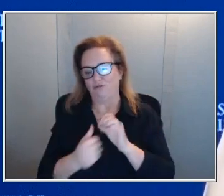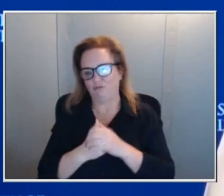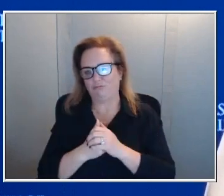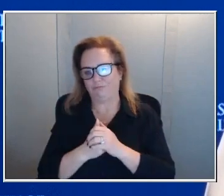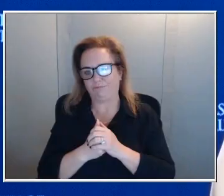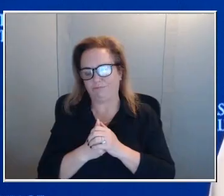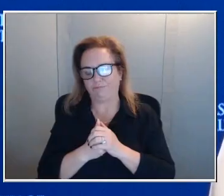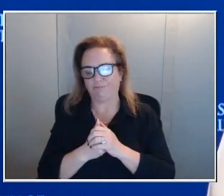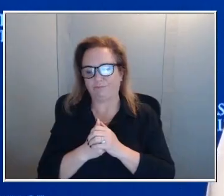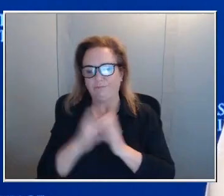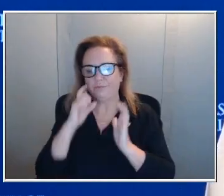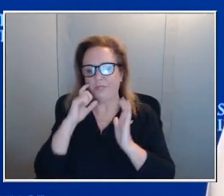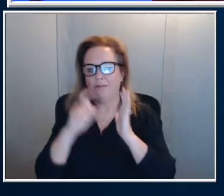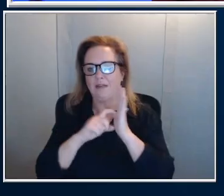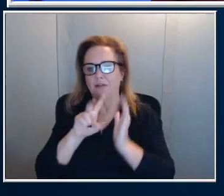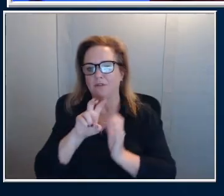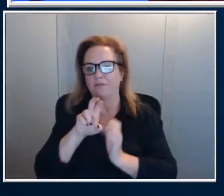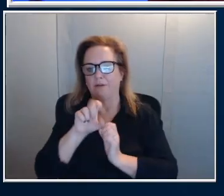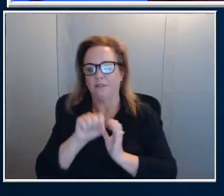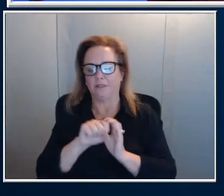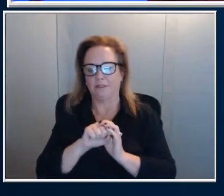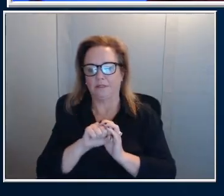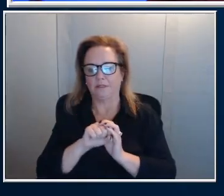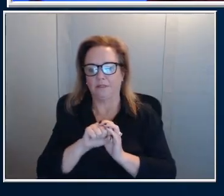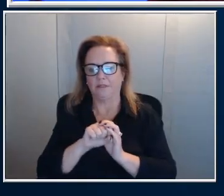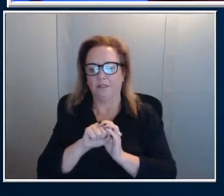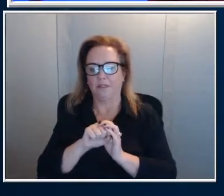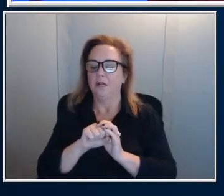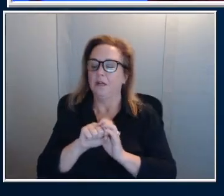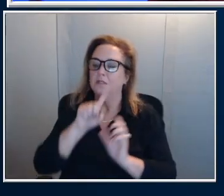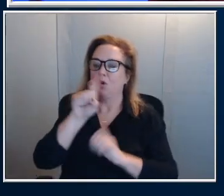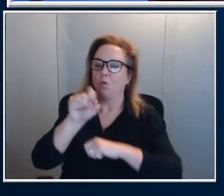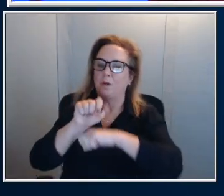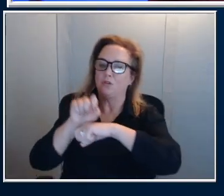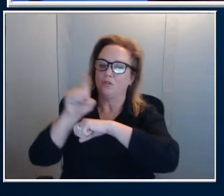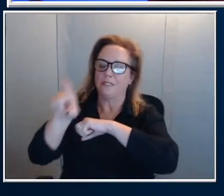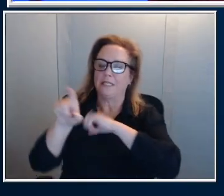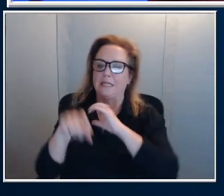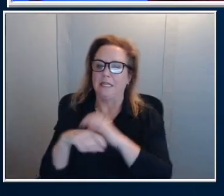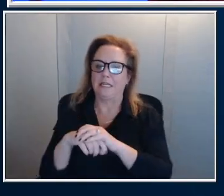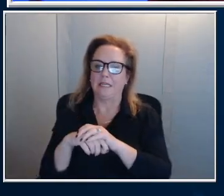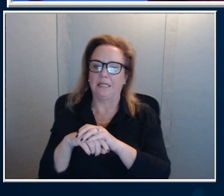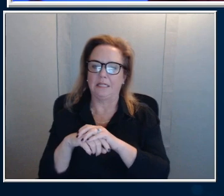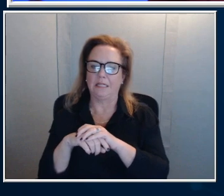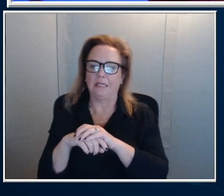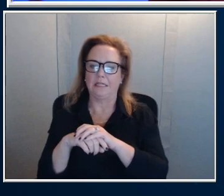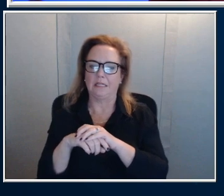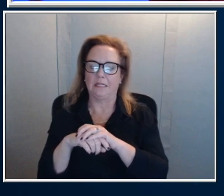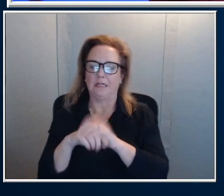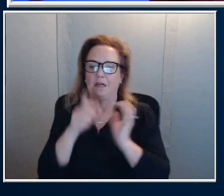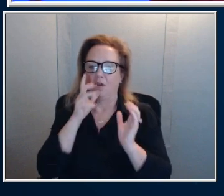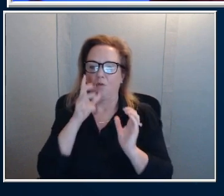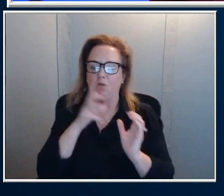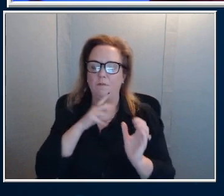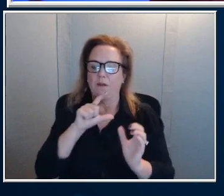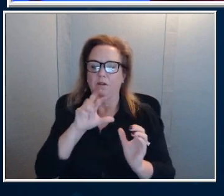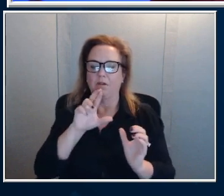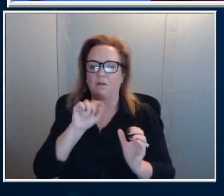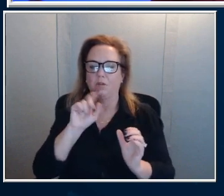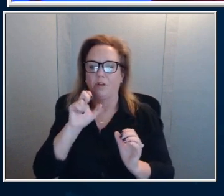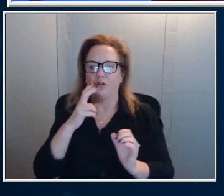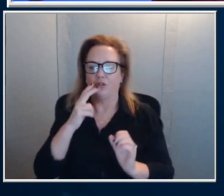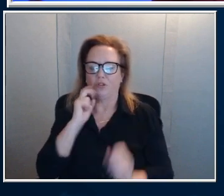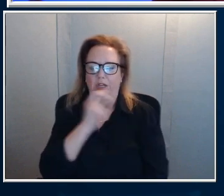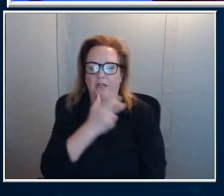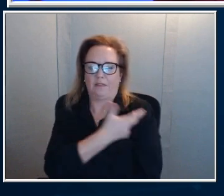the detection of the virus. Question for you, Hawk, from a viewer that was sent in. This woman, Gretchen, said that she recently got the COVID vaccine,